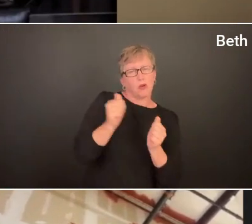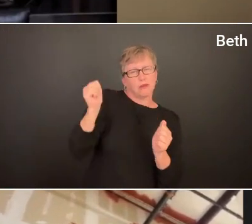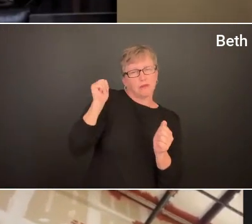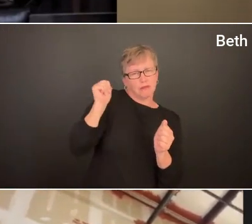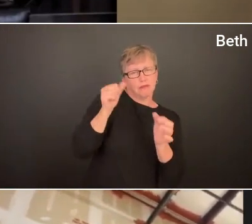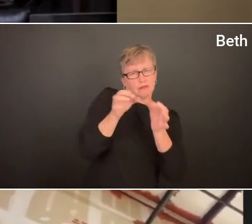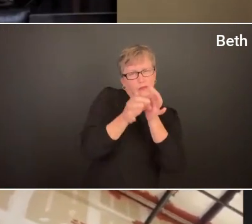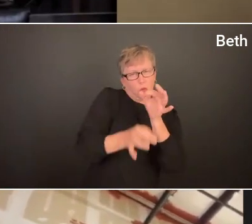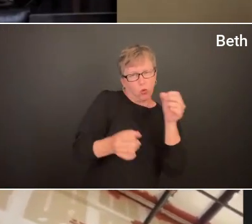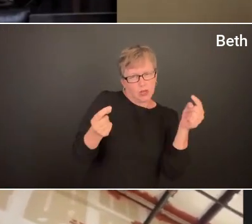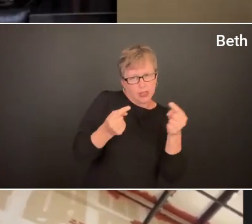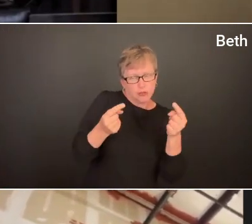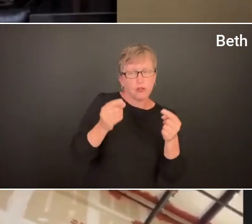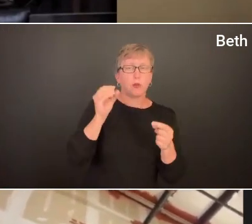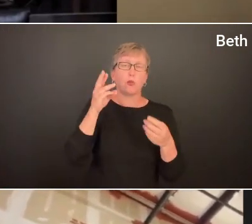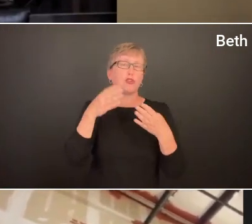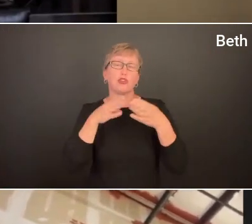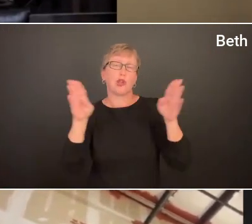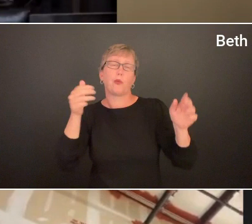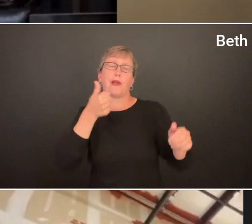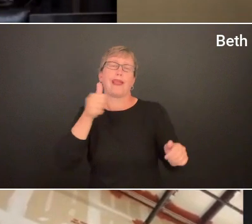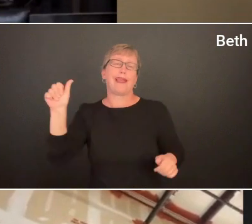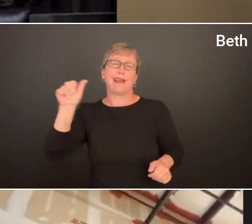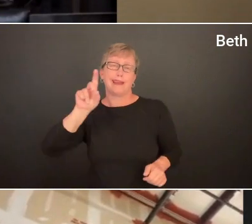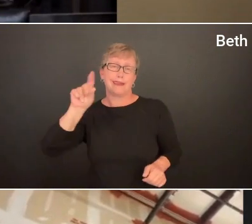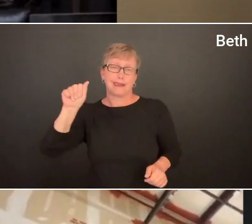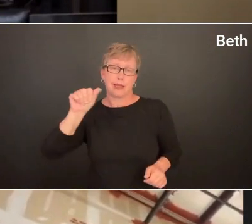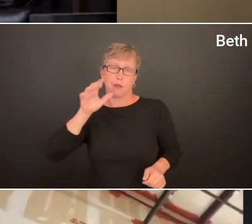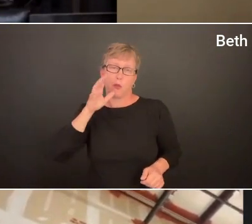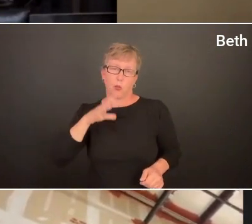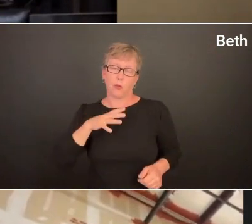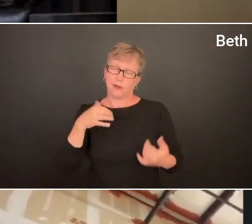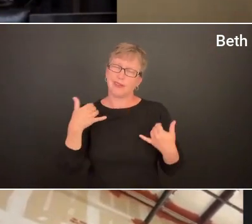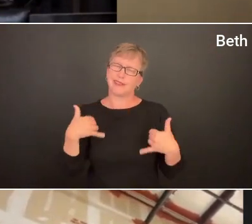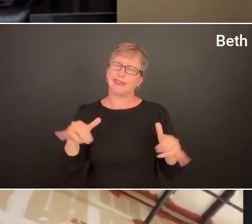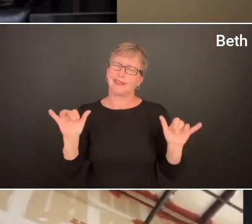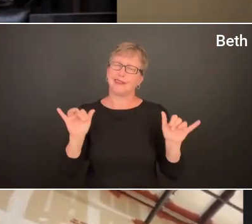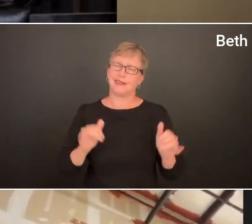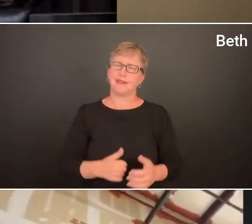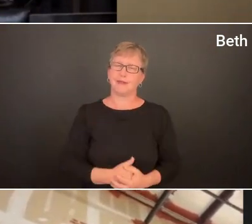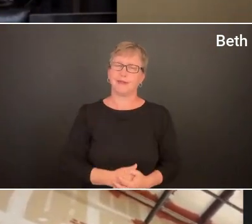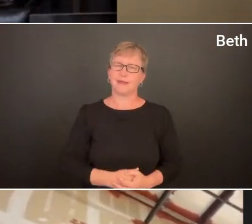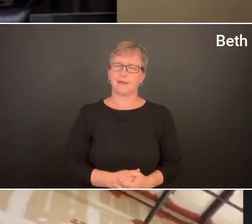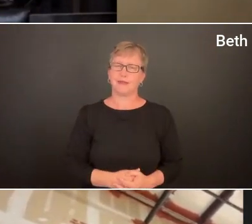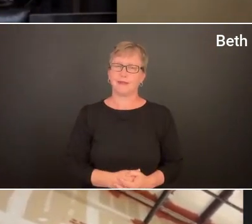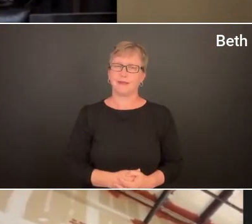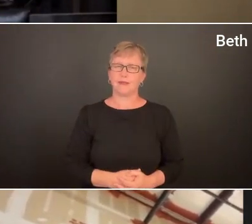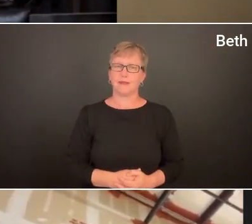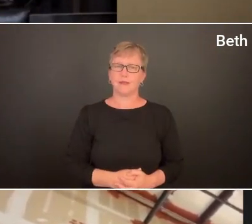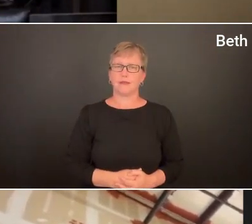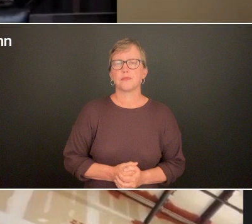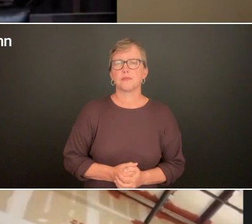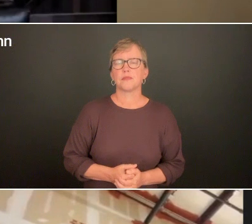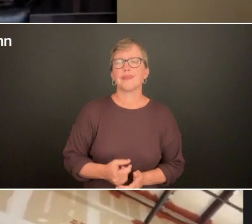there, especially pertaining to women with spinal cord injuries or disabilities in general.